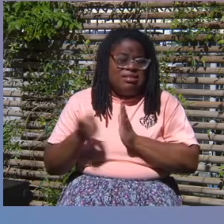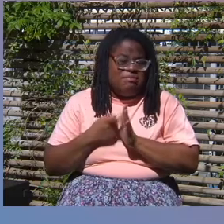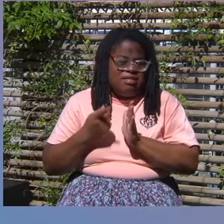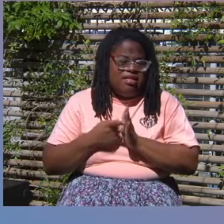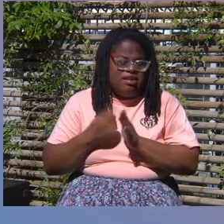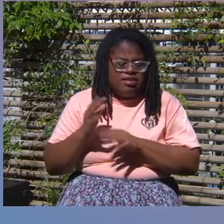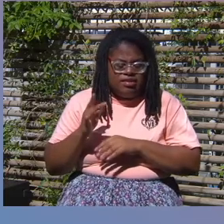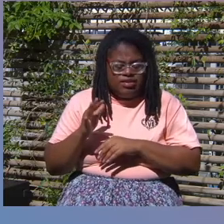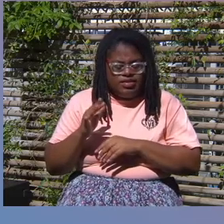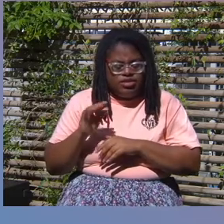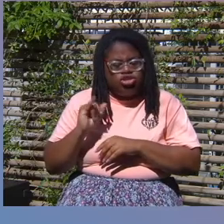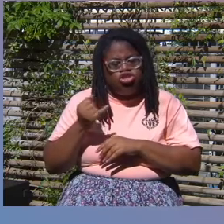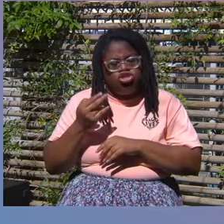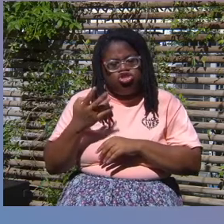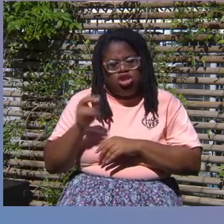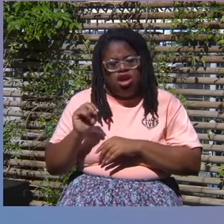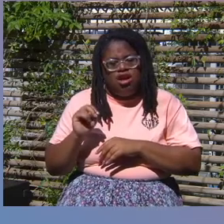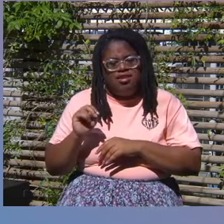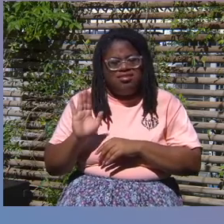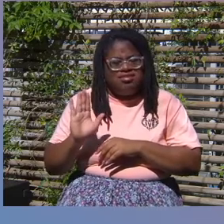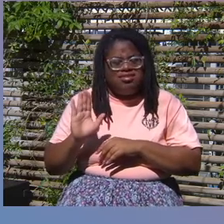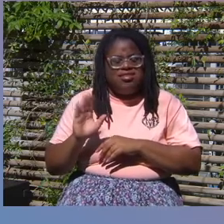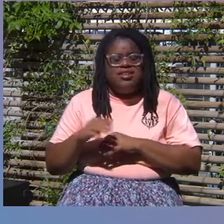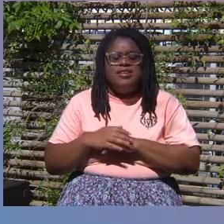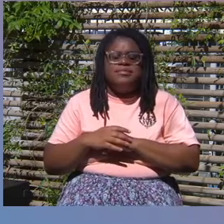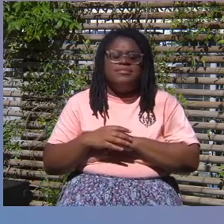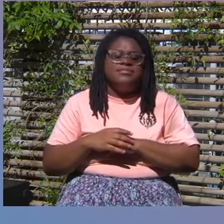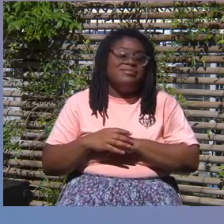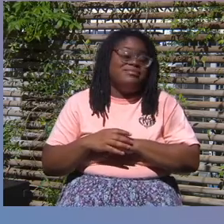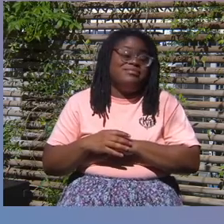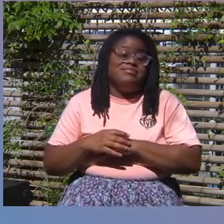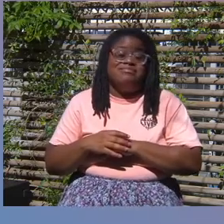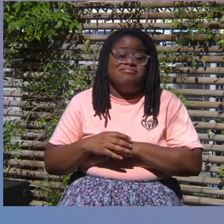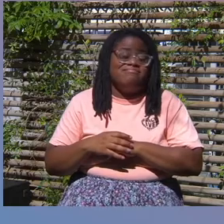Hope Franklin, I don't know if you know who he is.